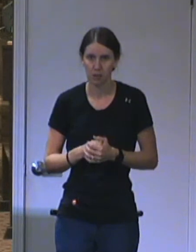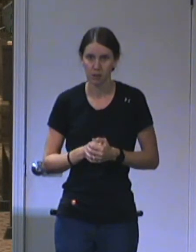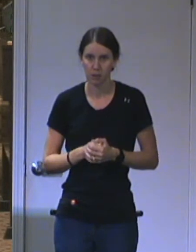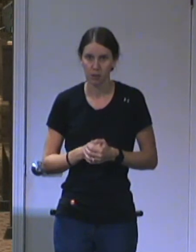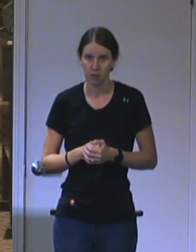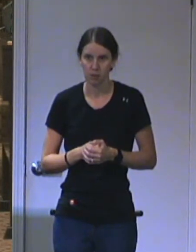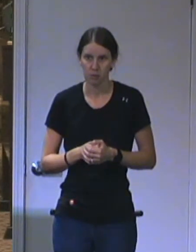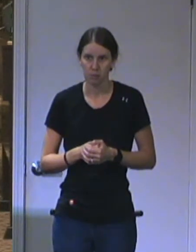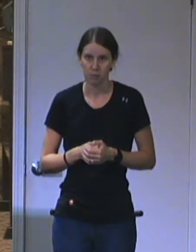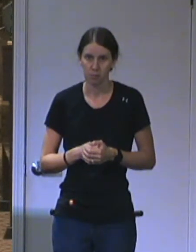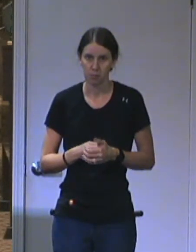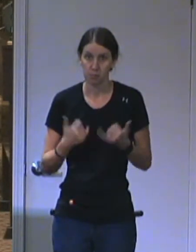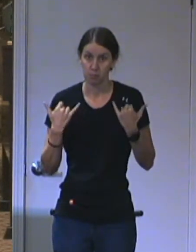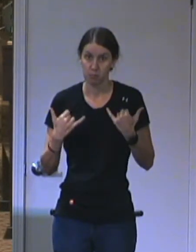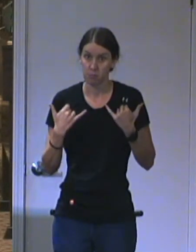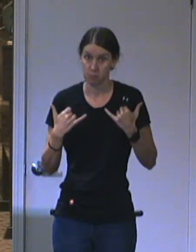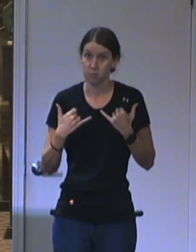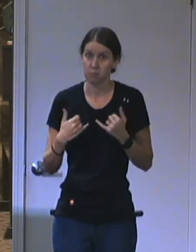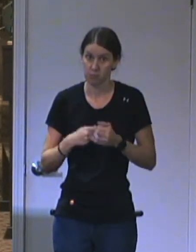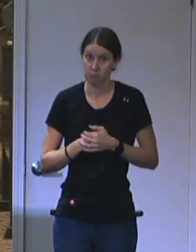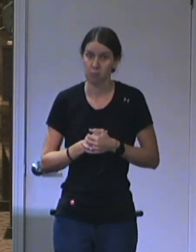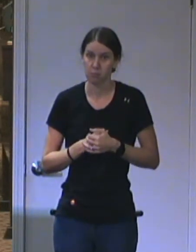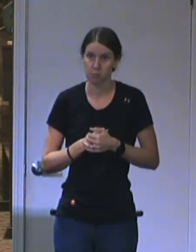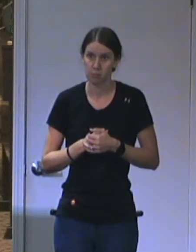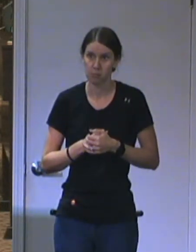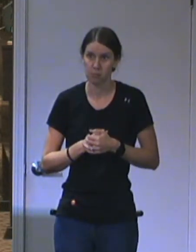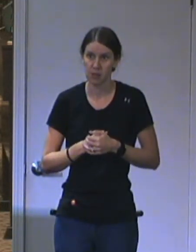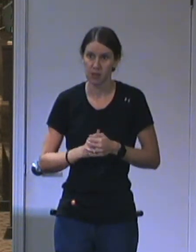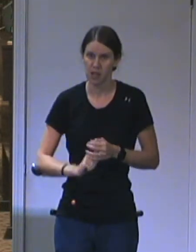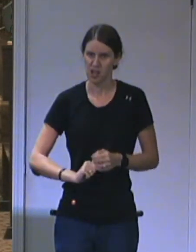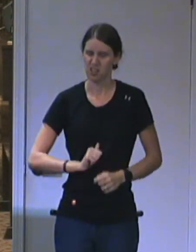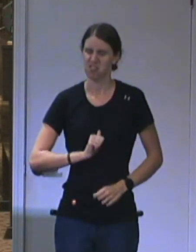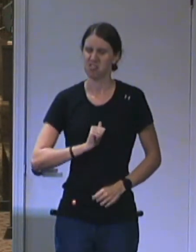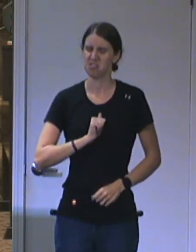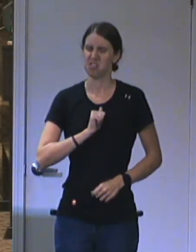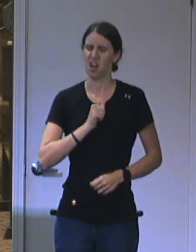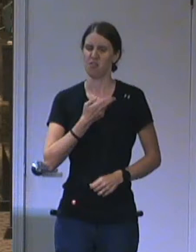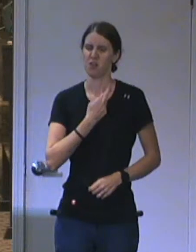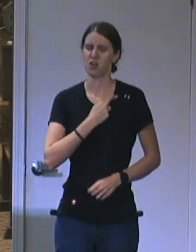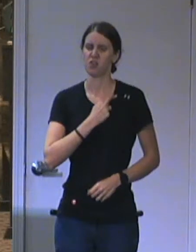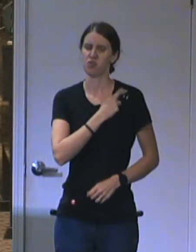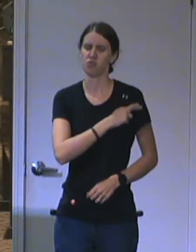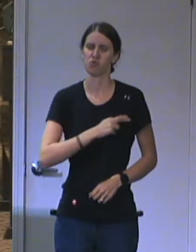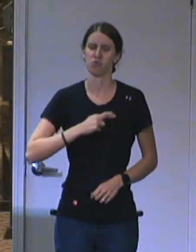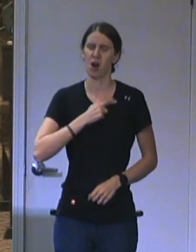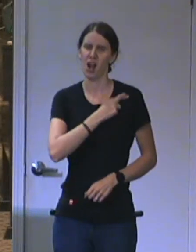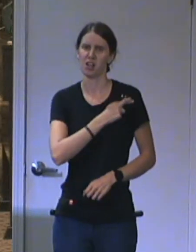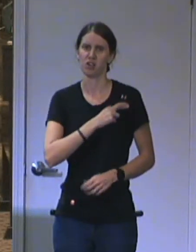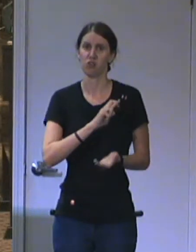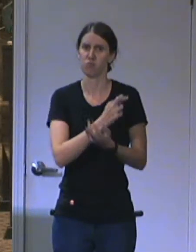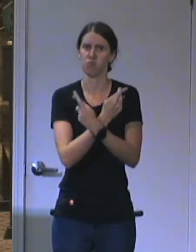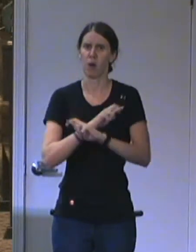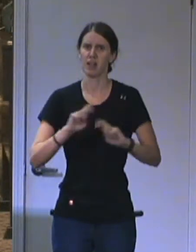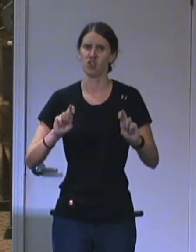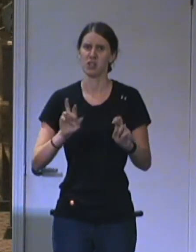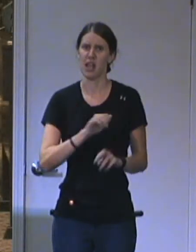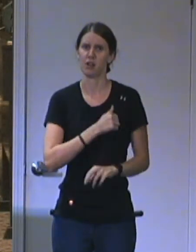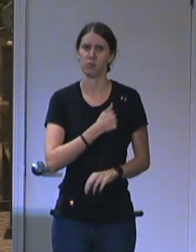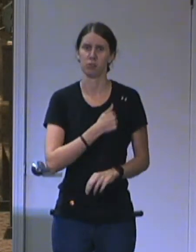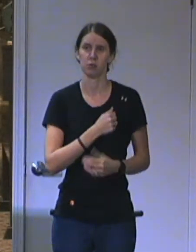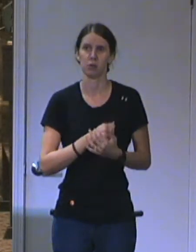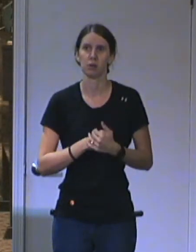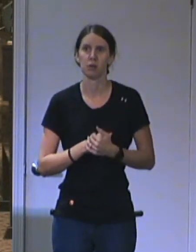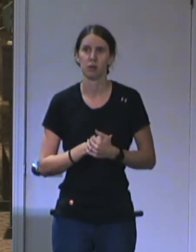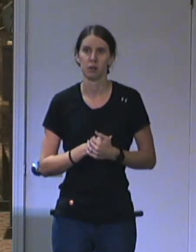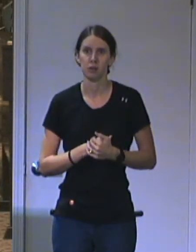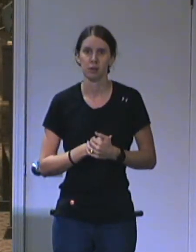there's another problem. That self-righteous attitude. He's already dealt with it once. We're only